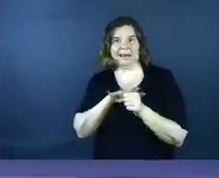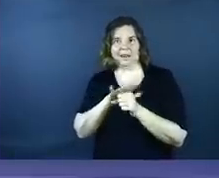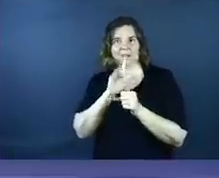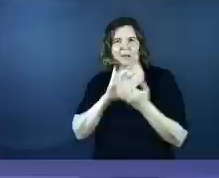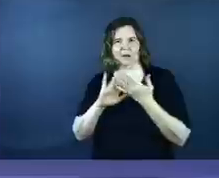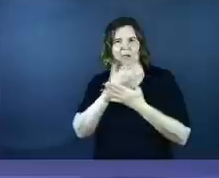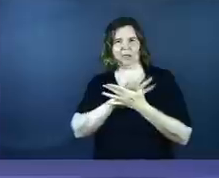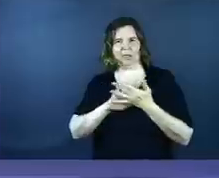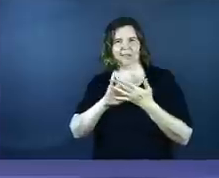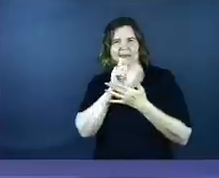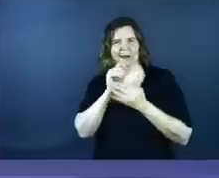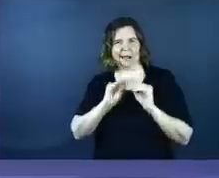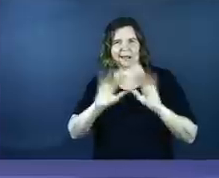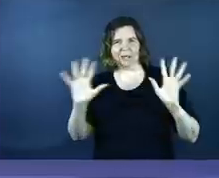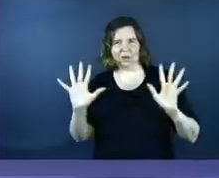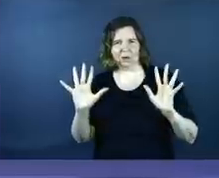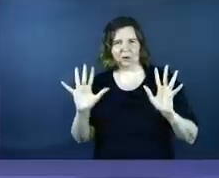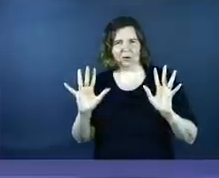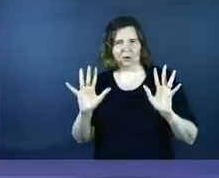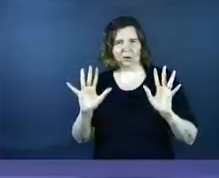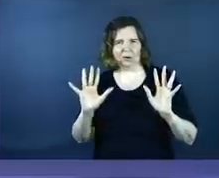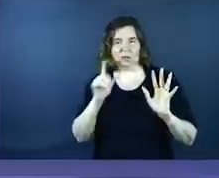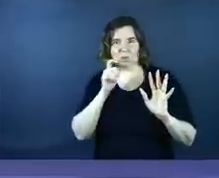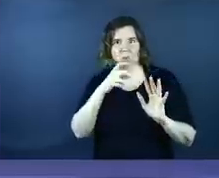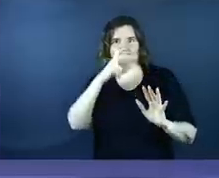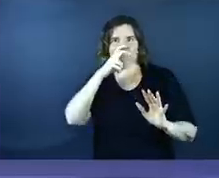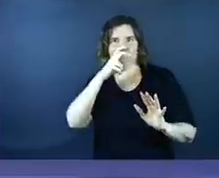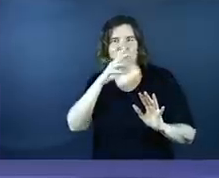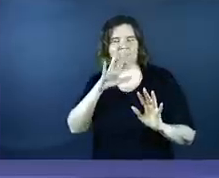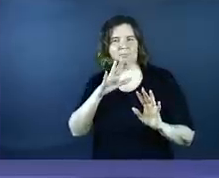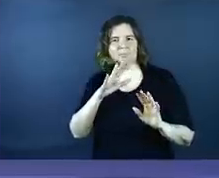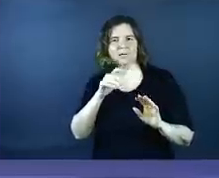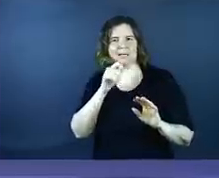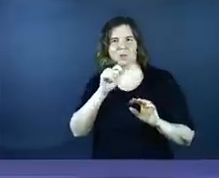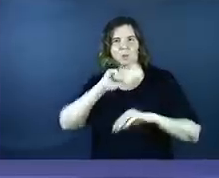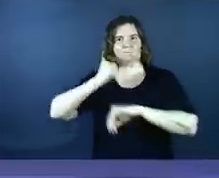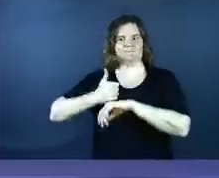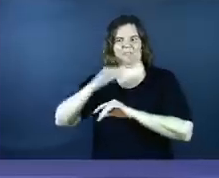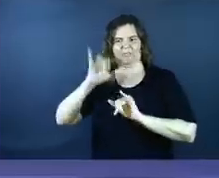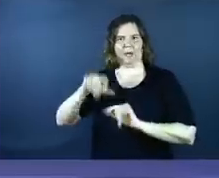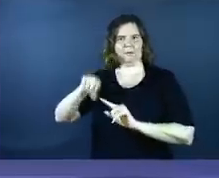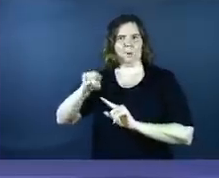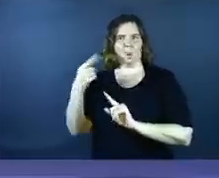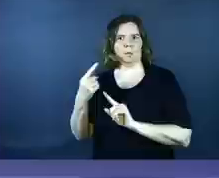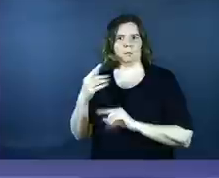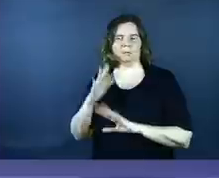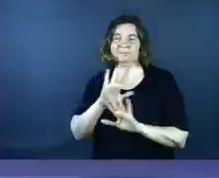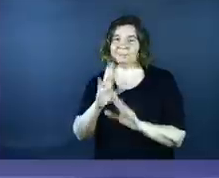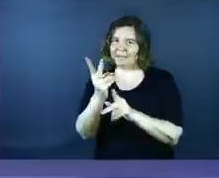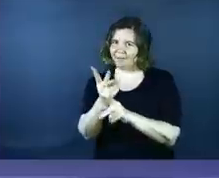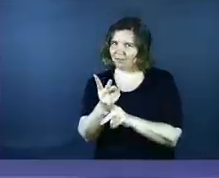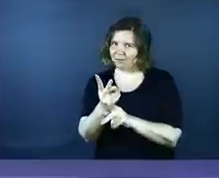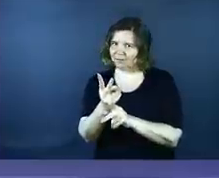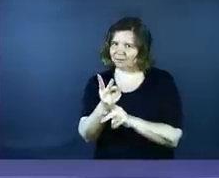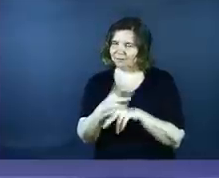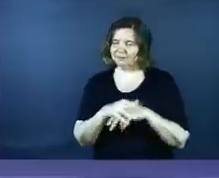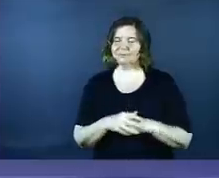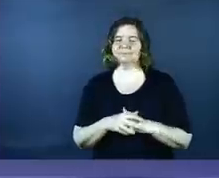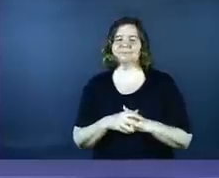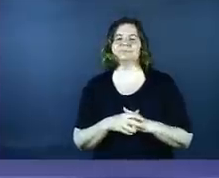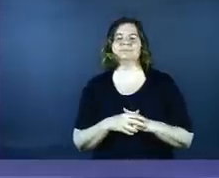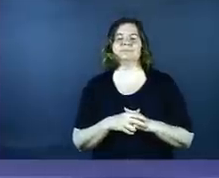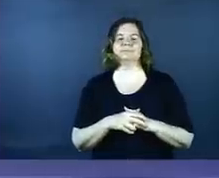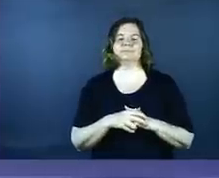that are more vague and harder to read, and build your whole castle right there. Be careful.